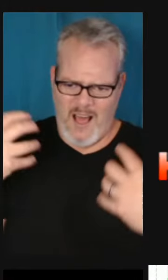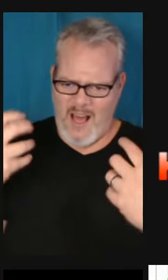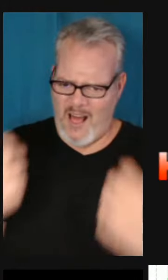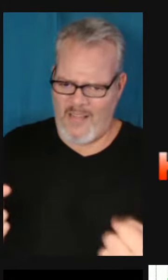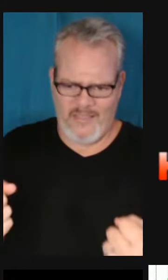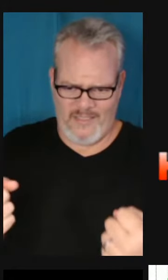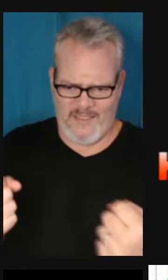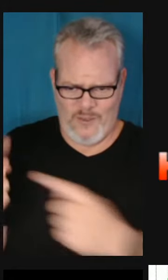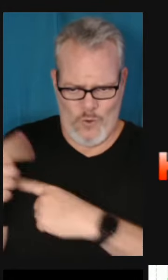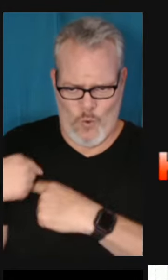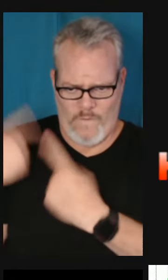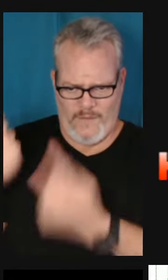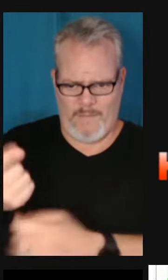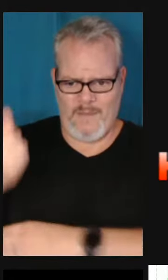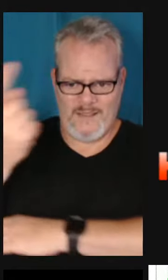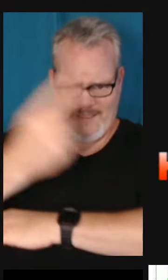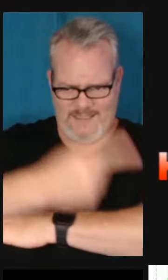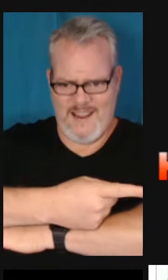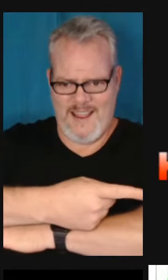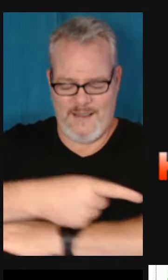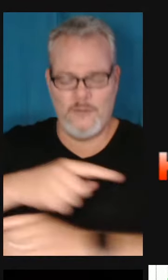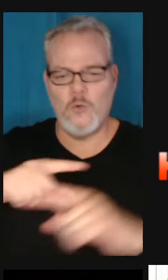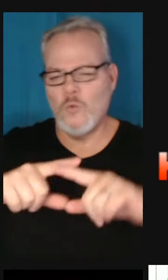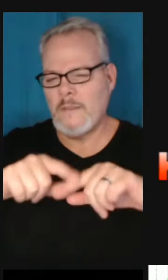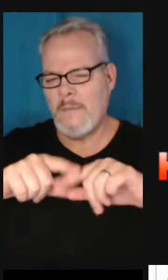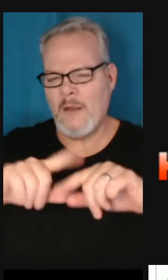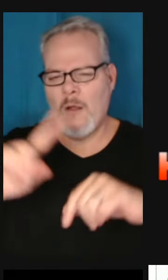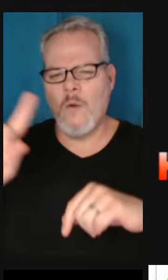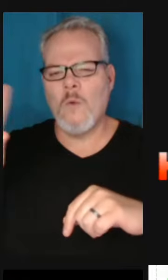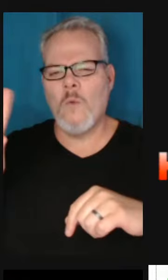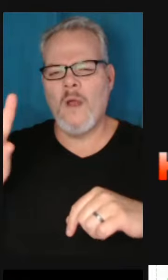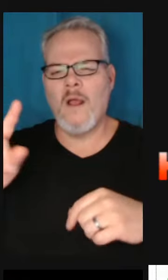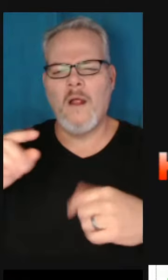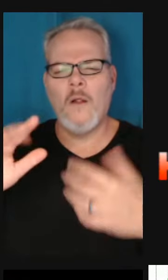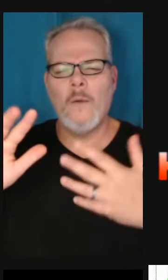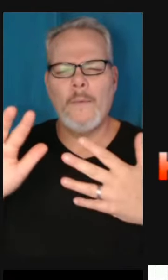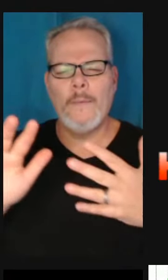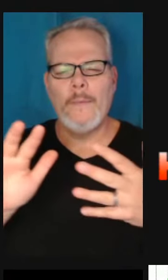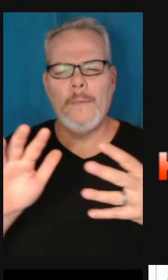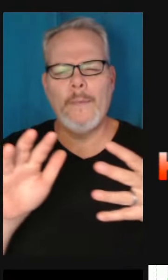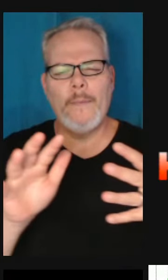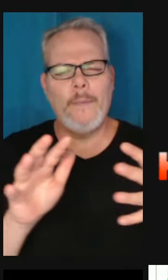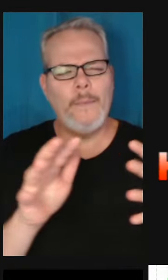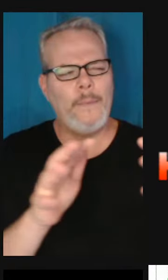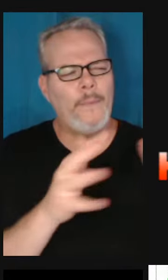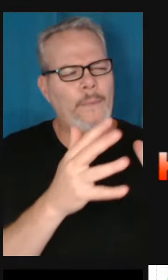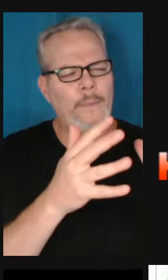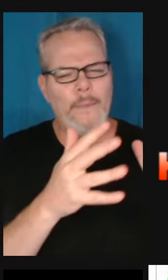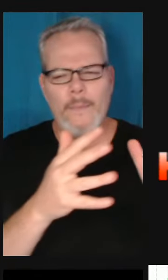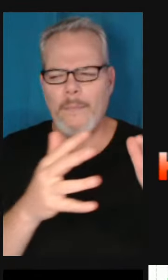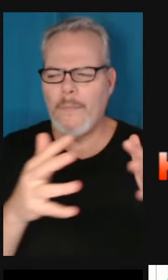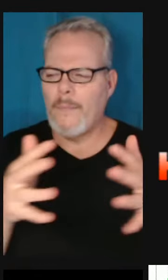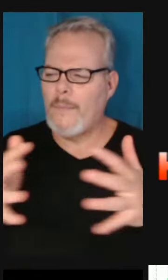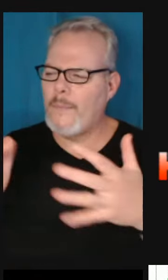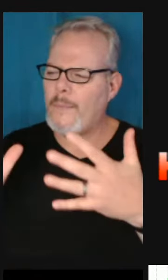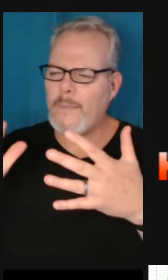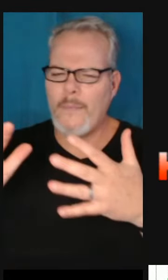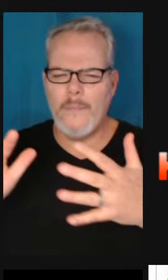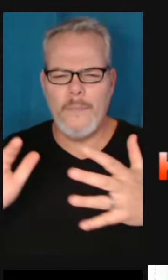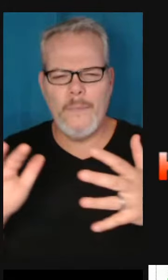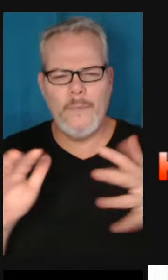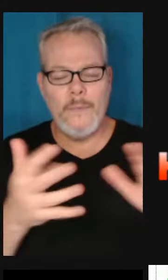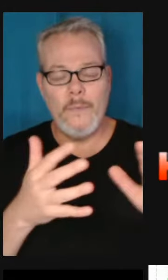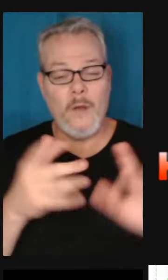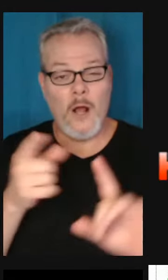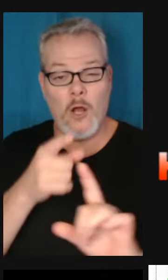over the past day here. So depending on the direction of the wind, if it's blowing it right across that sensor, in this case at Kahuku, or someone's house in Ocean